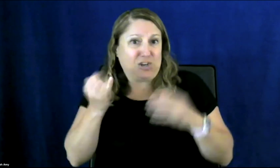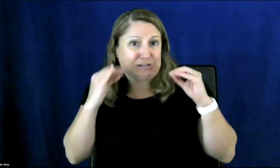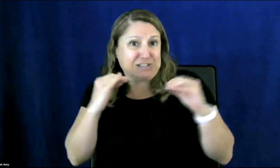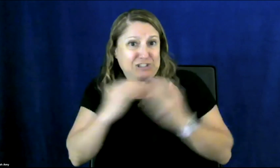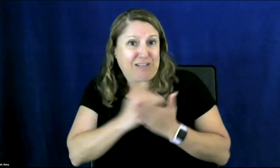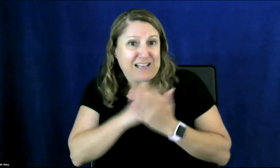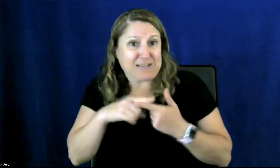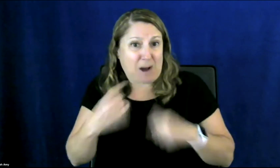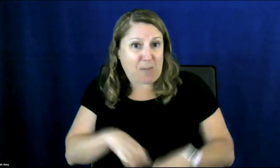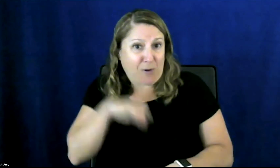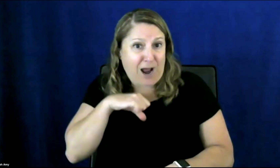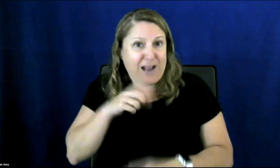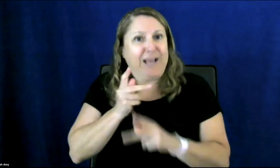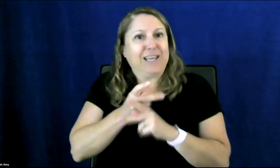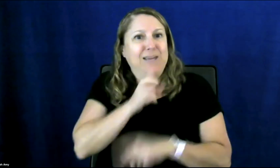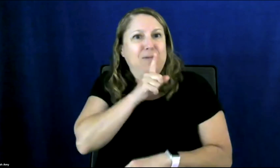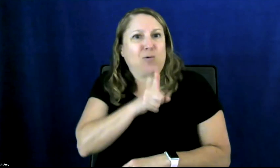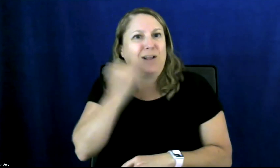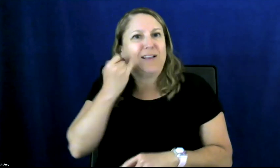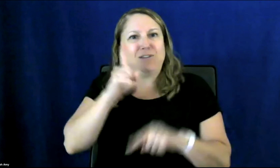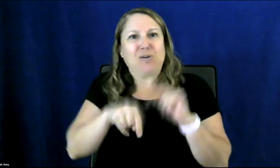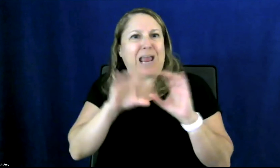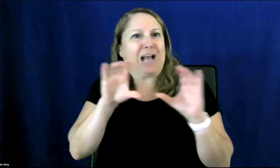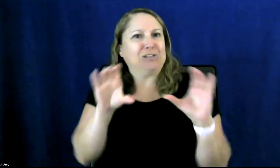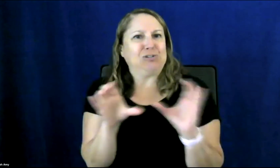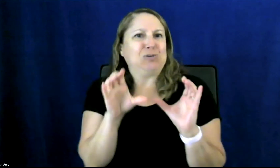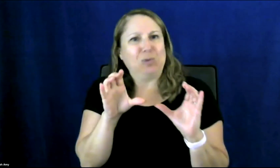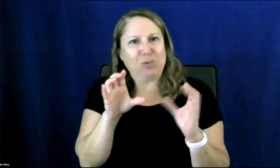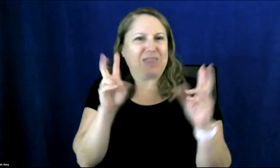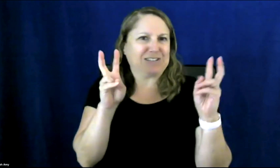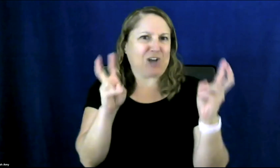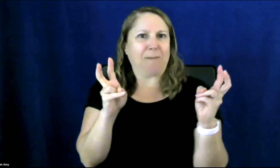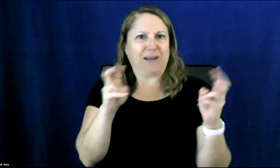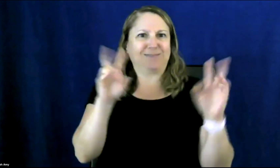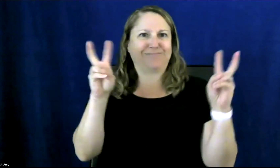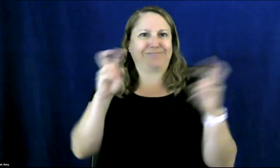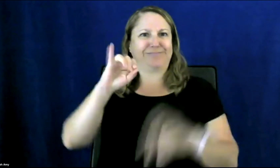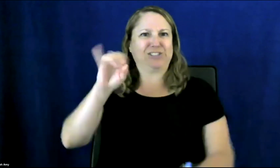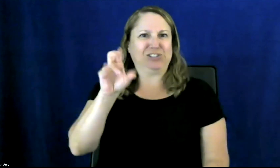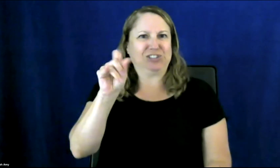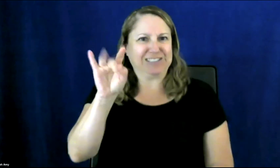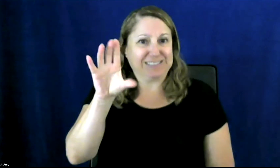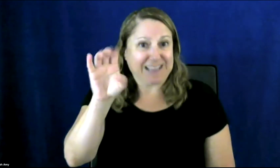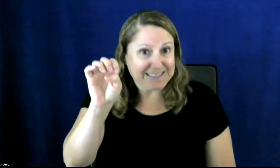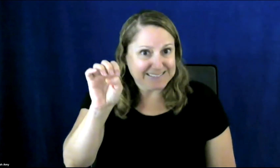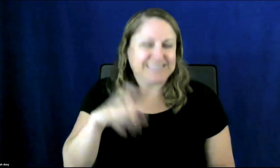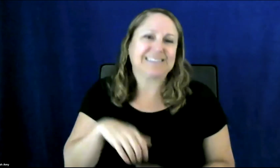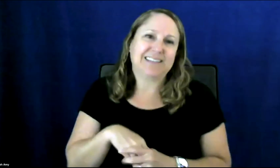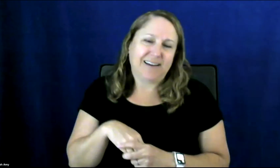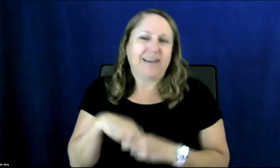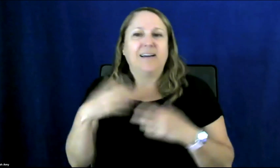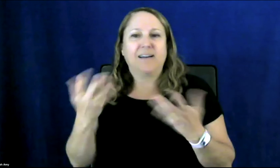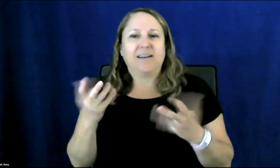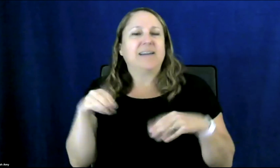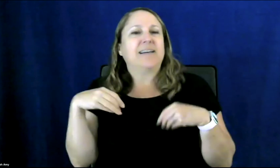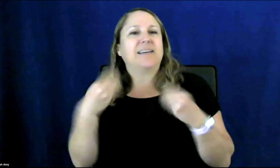If you're not going to be able to do pride justice, don't do the lesson. That kind of deal, you know. So like having her giving them